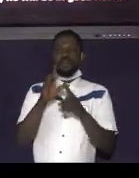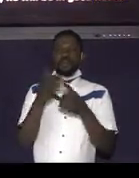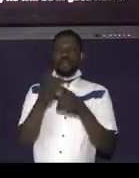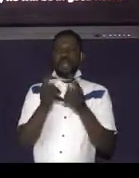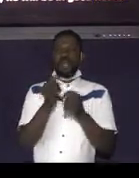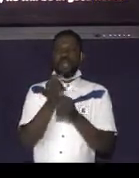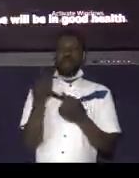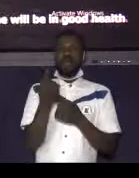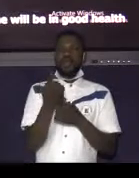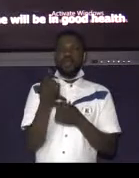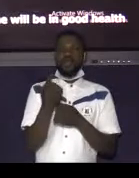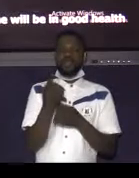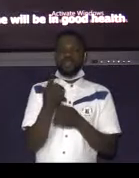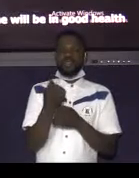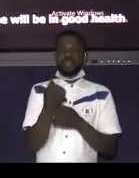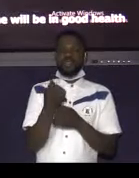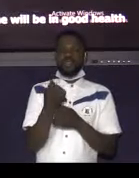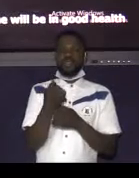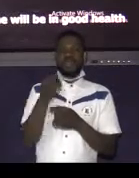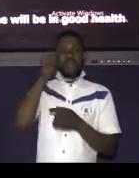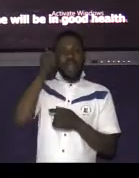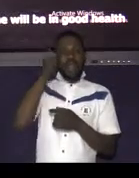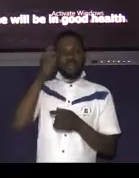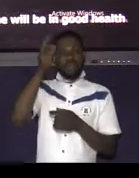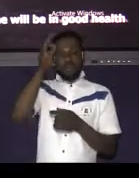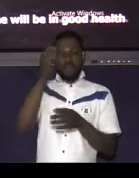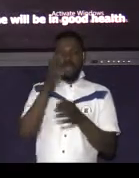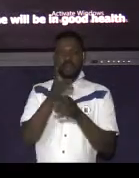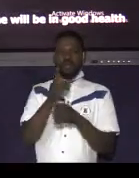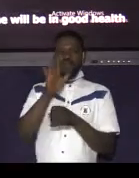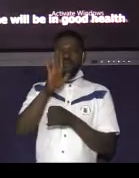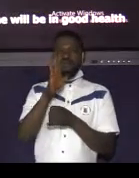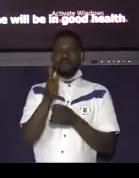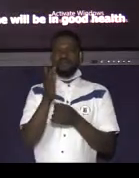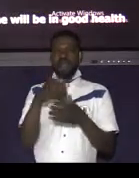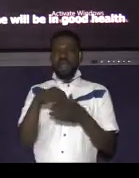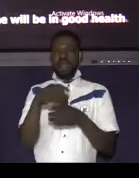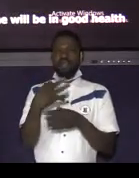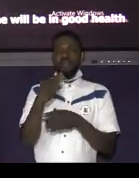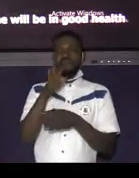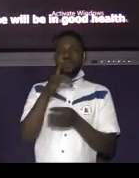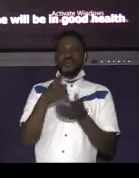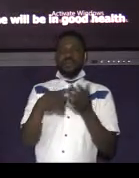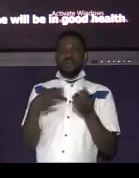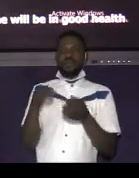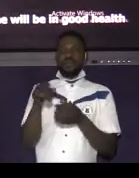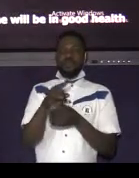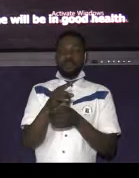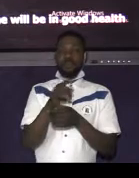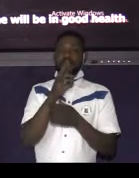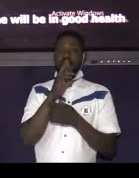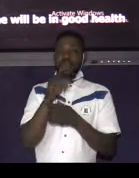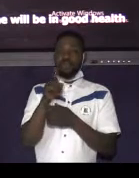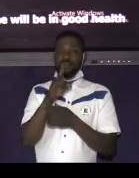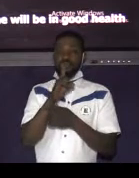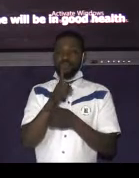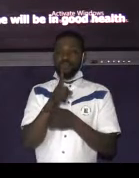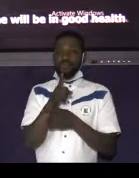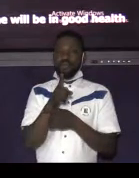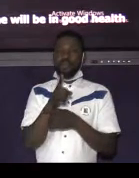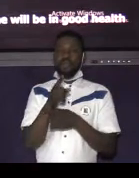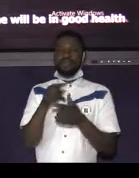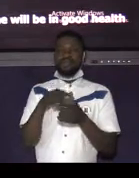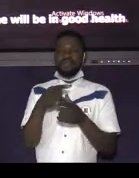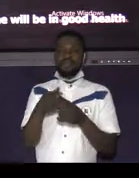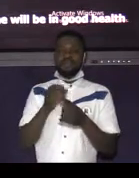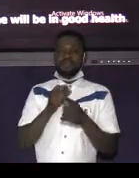indicated. Auntie Fumi got 5 out of 5. What about you? Are you sure? Then